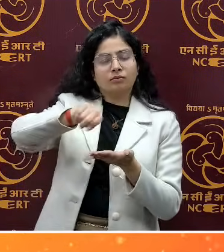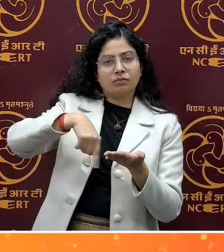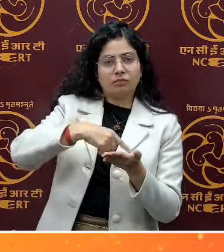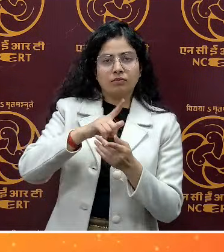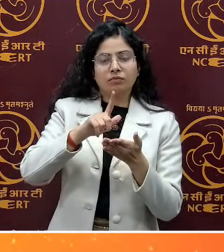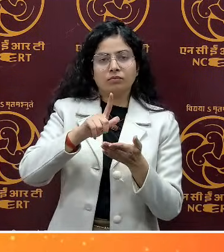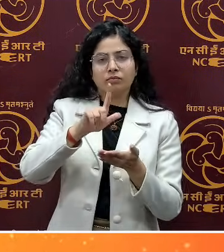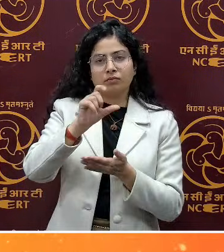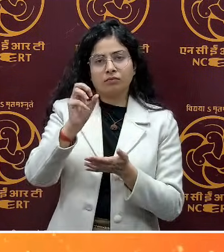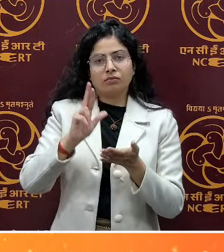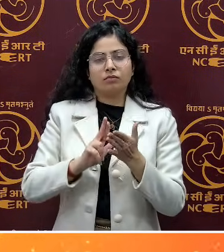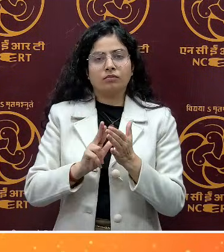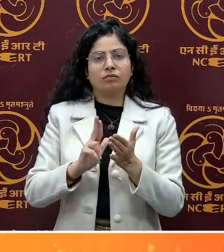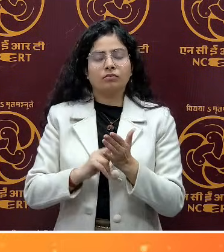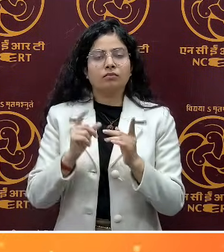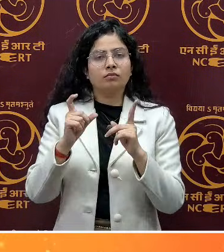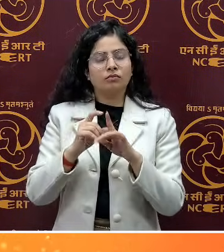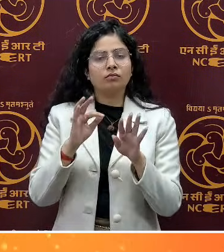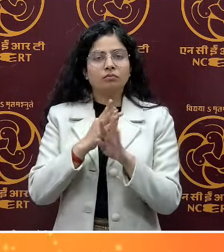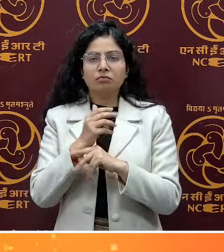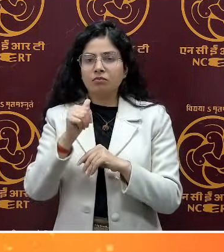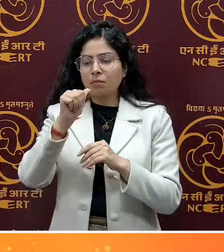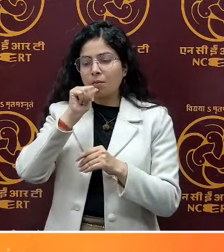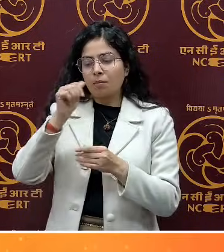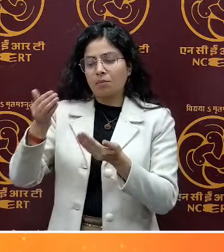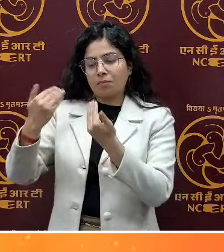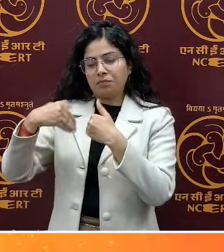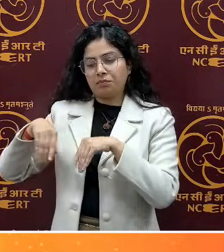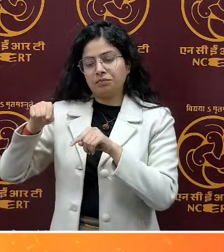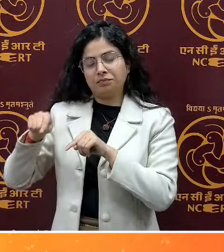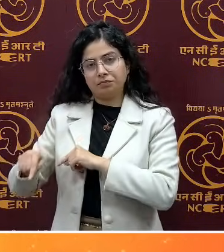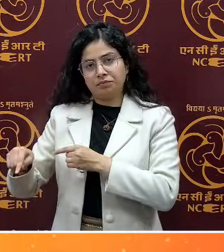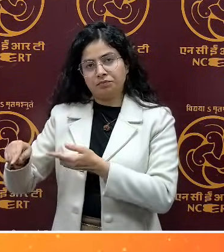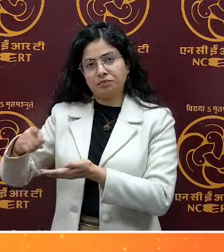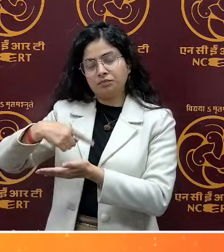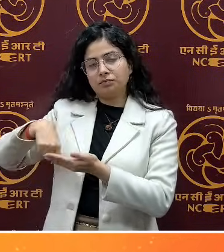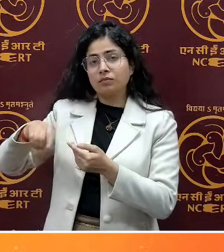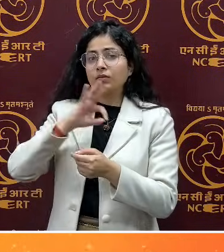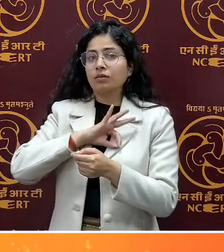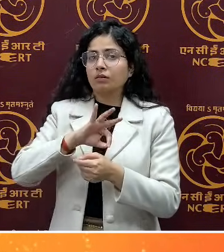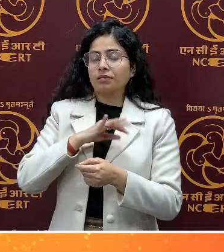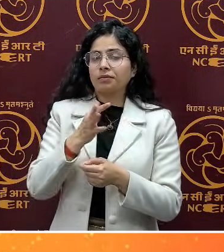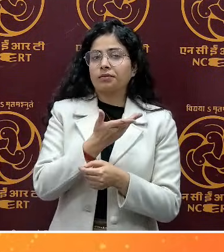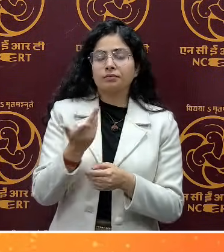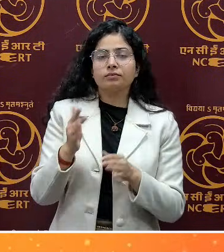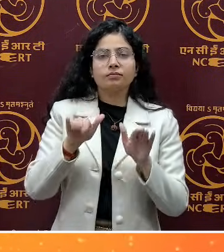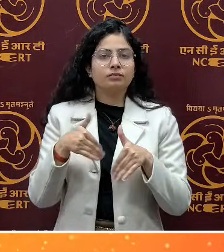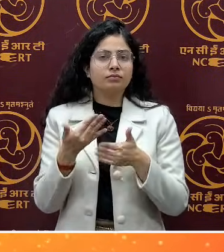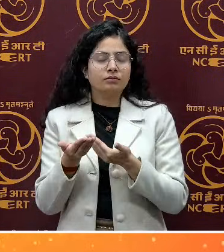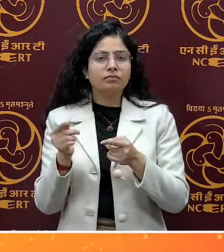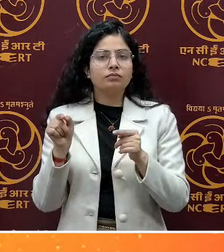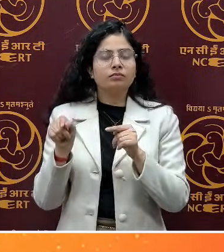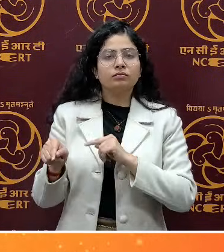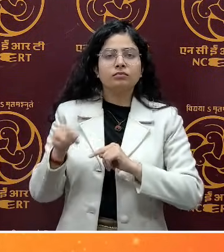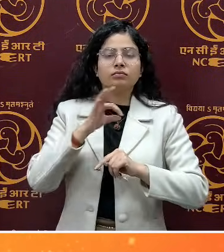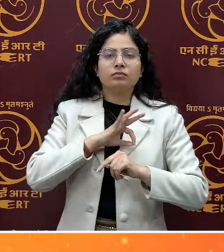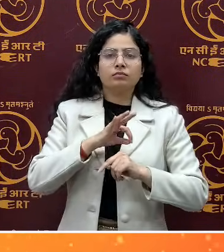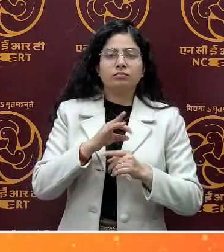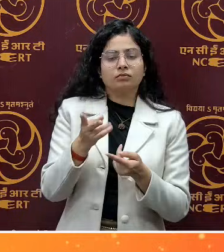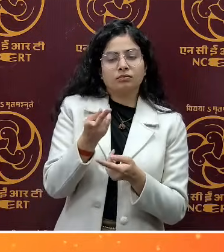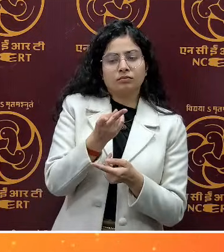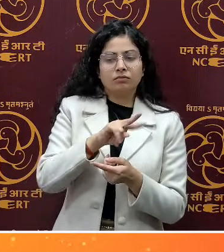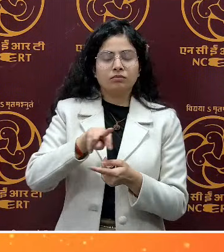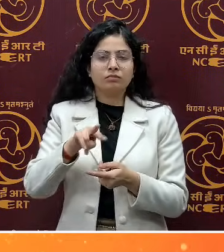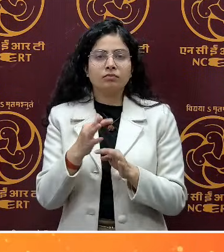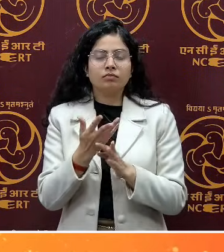terrestrial ecosystem or the aquatic ecosystem, right? So what are the benefits? How do they benefit each other, or how